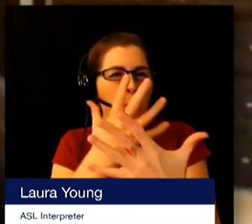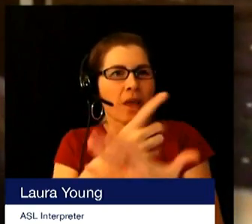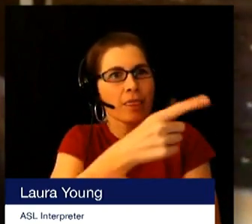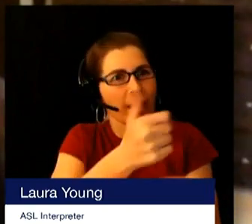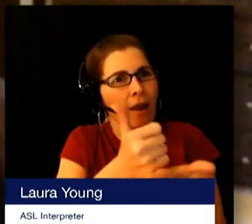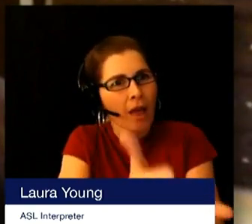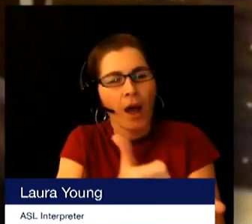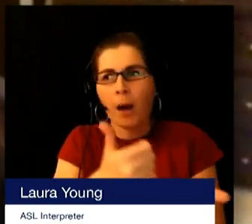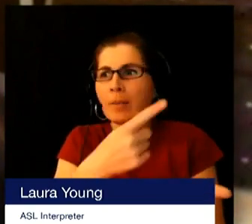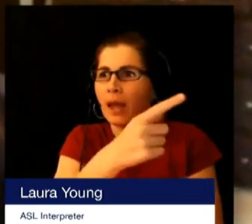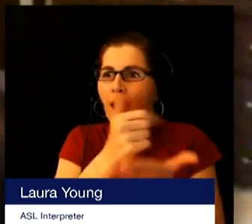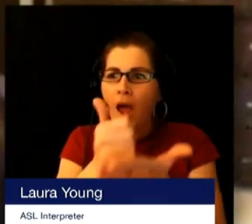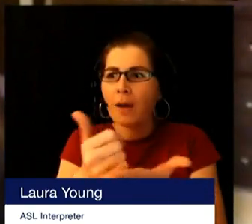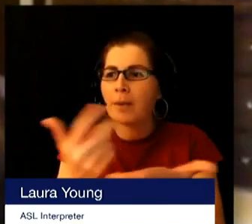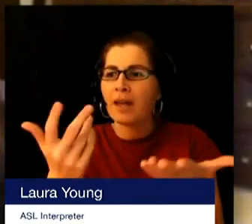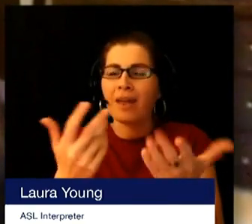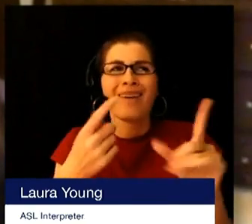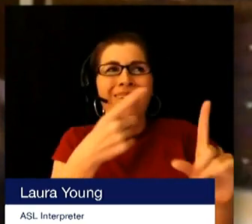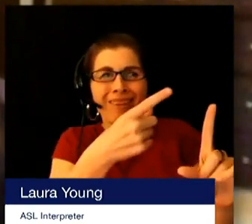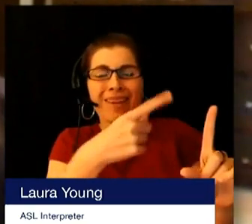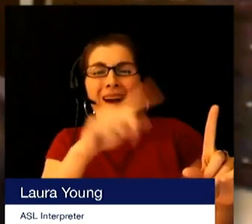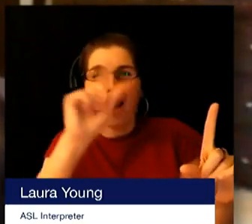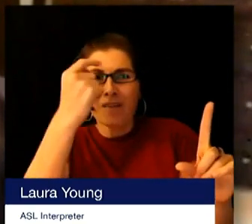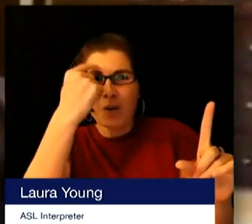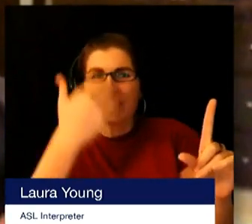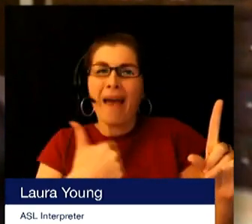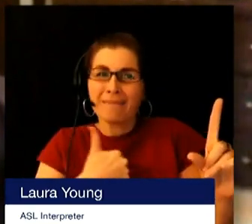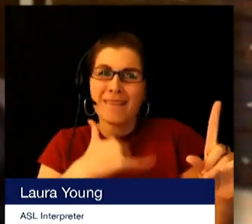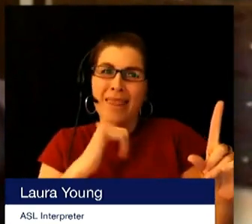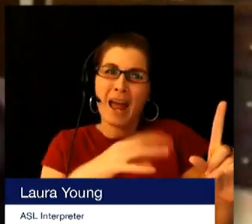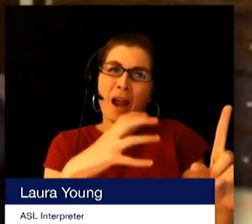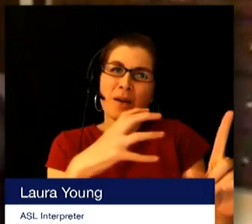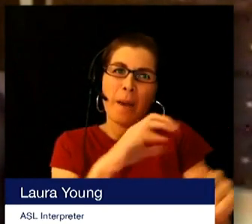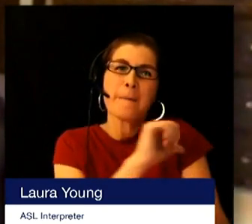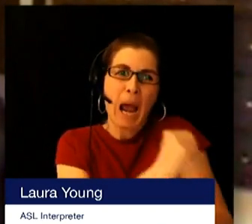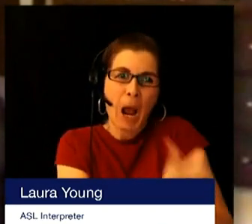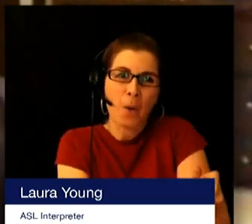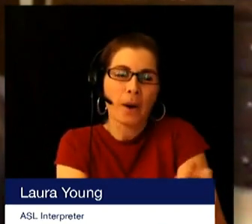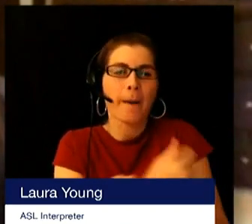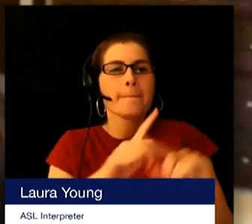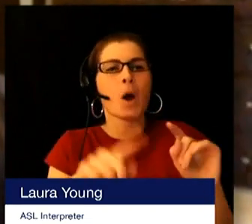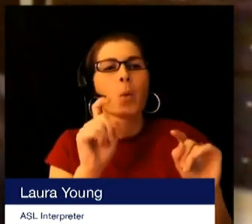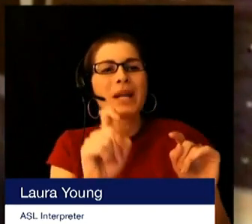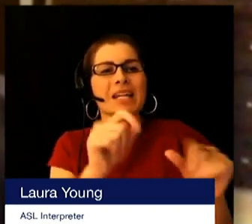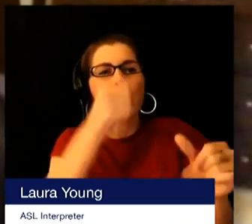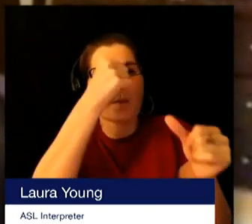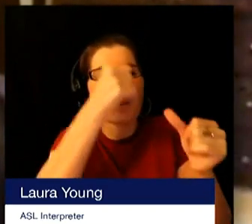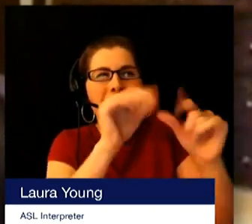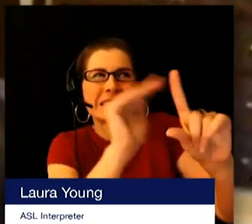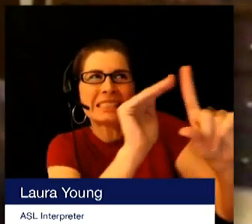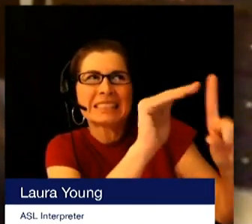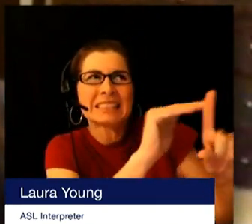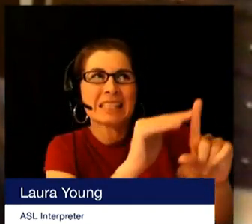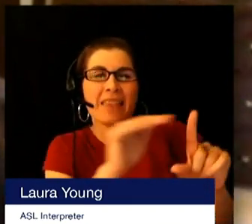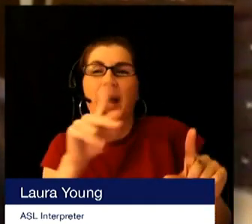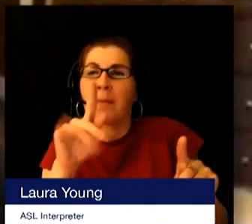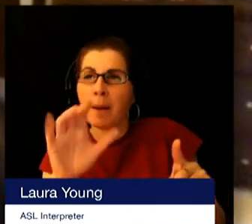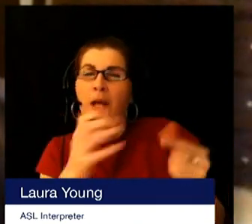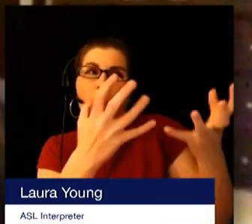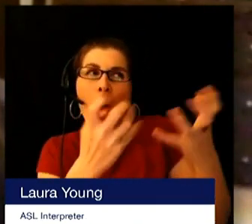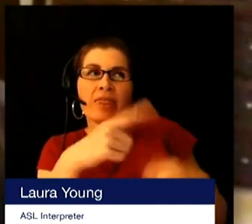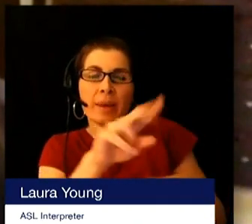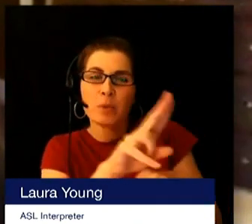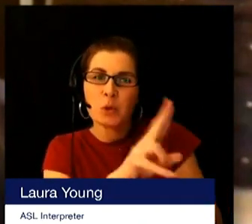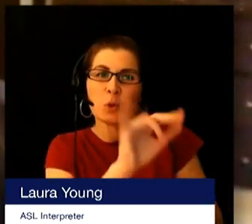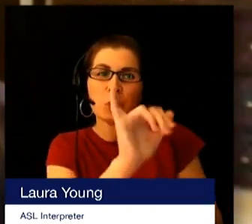racial justice measure. They have this authority, and I think they just need to be reminded of how much the public would like to see them use it. So I'm